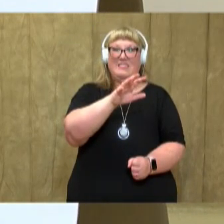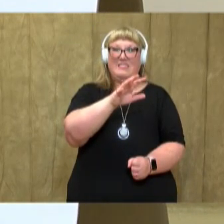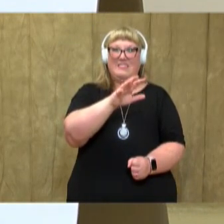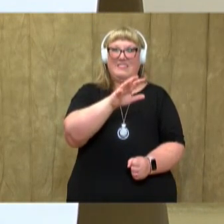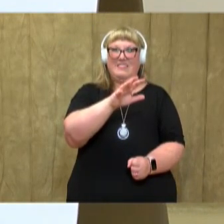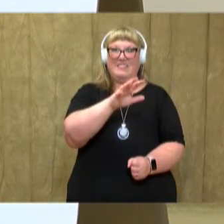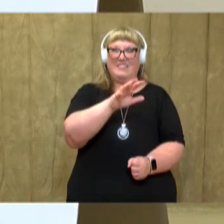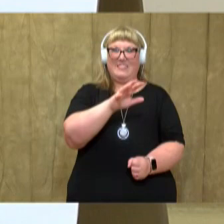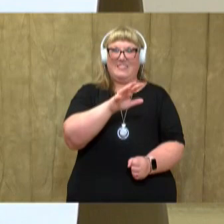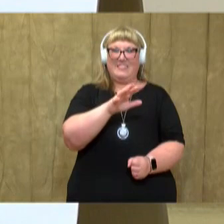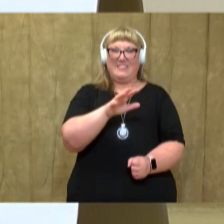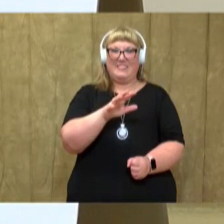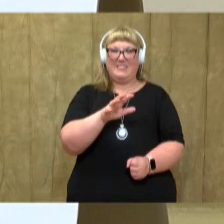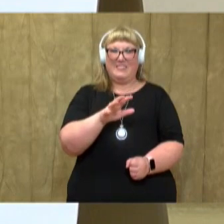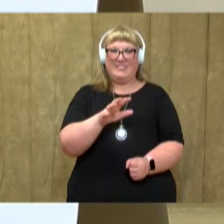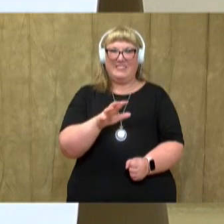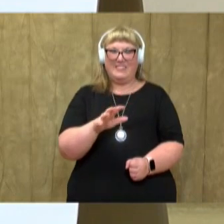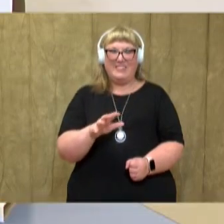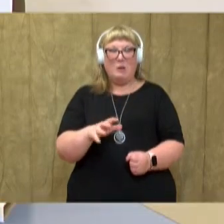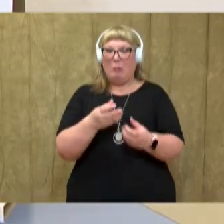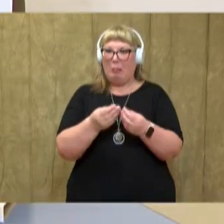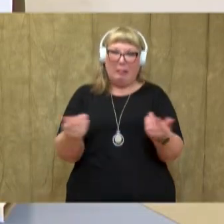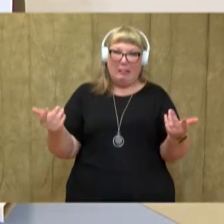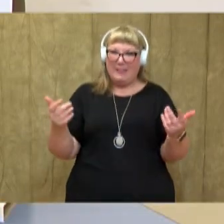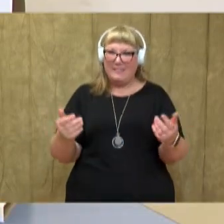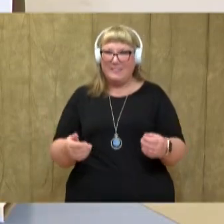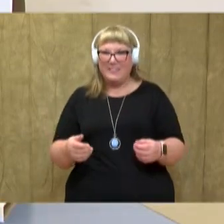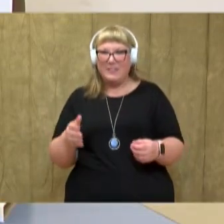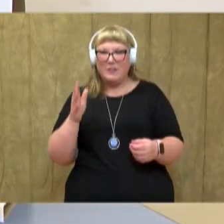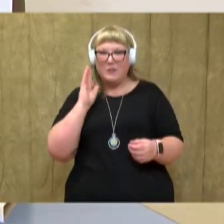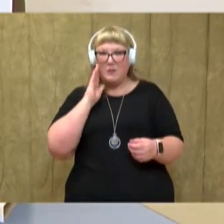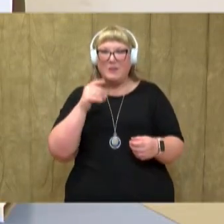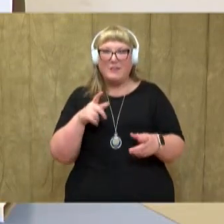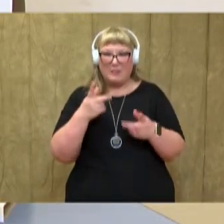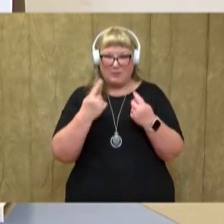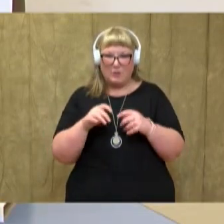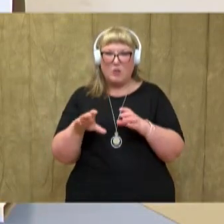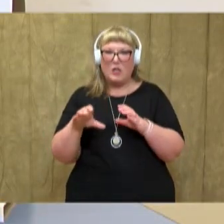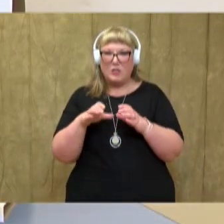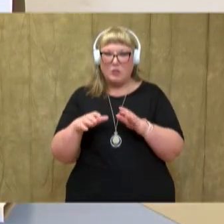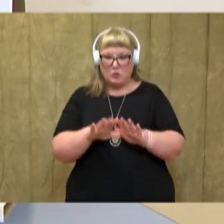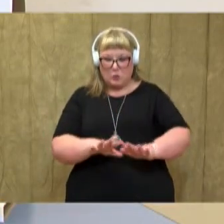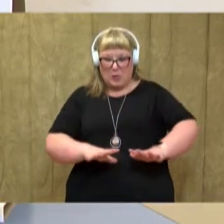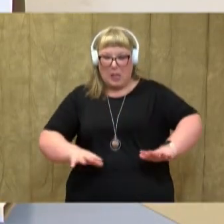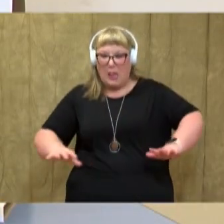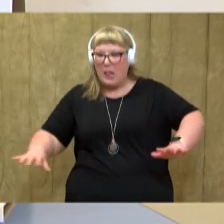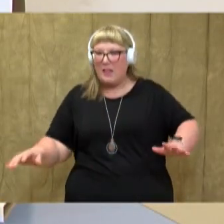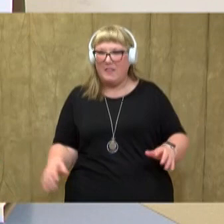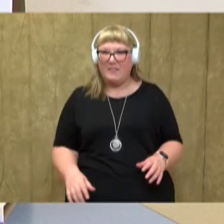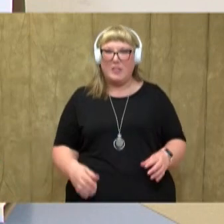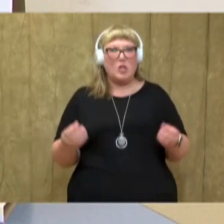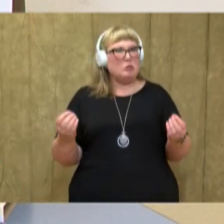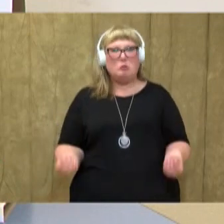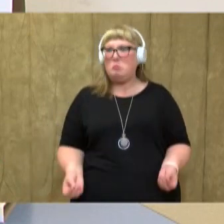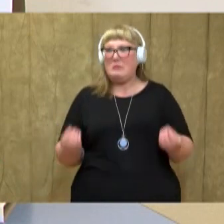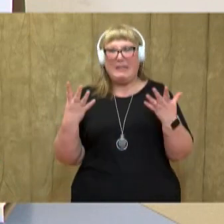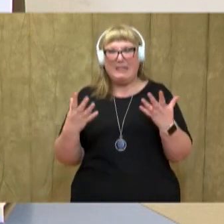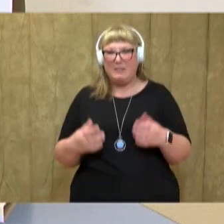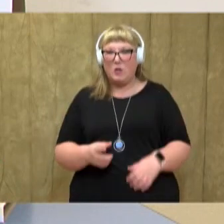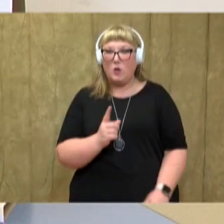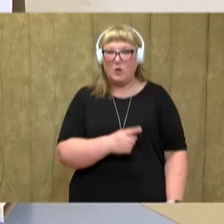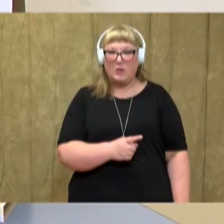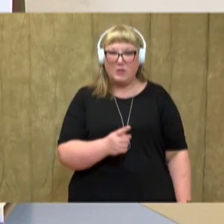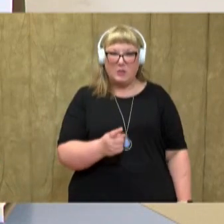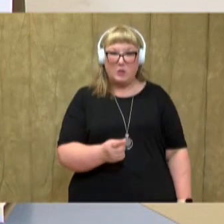over. Oop, it's not gonna last. We're gonna have to try to do it just laying them out. Too many.